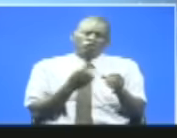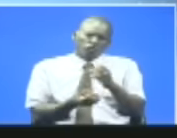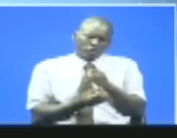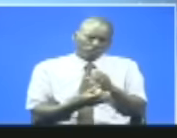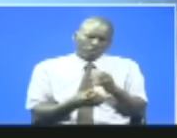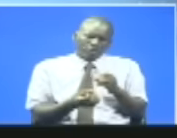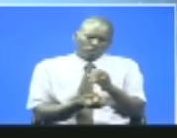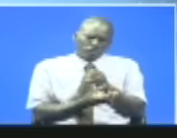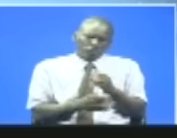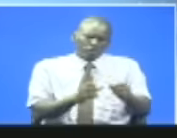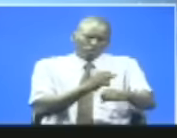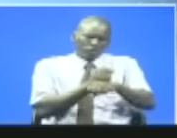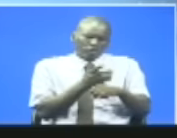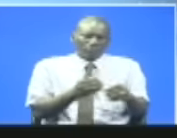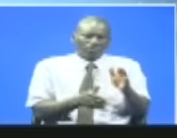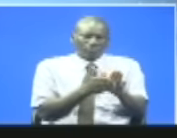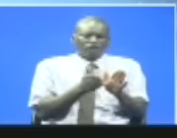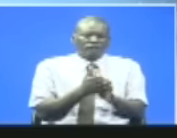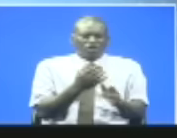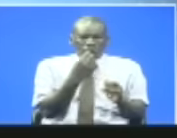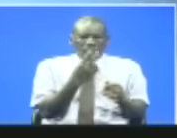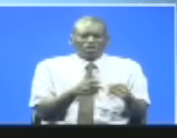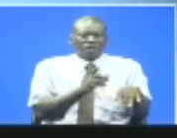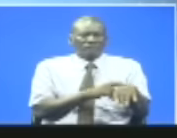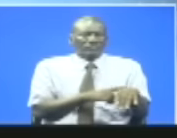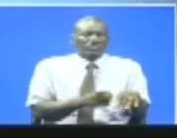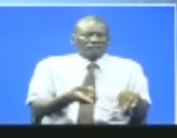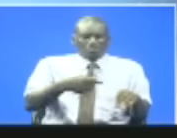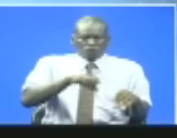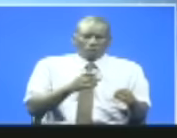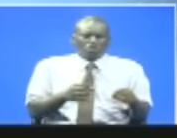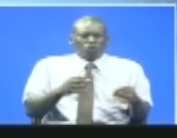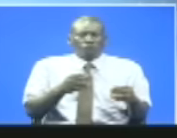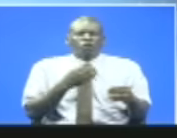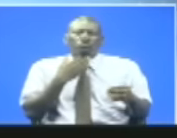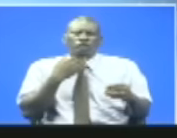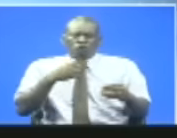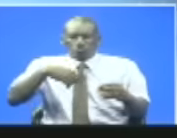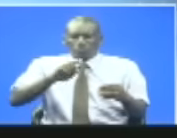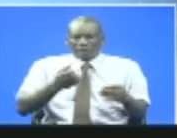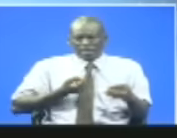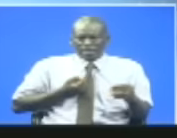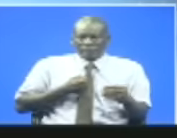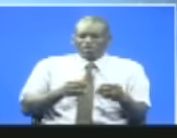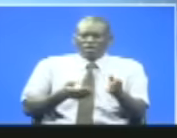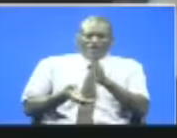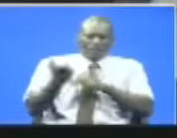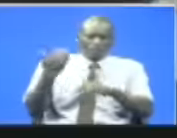I wanted to explain and even defend Ruto. Real quick, yes. See, when you are wooing girls in our days, not your days, you don't do